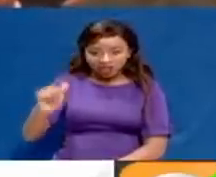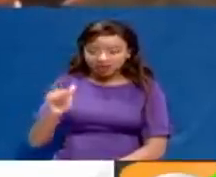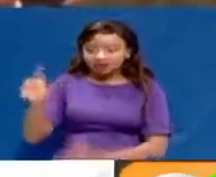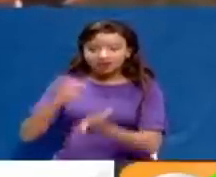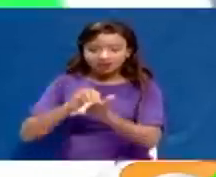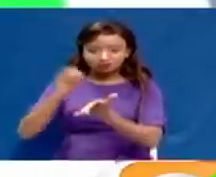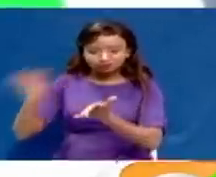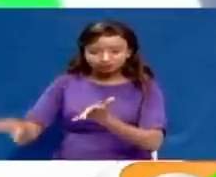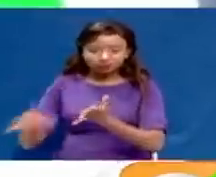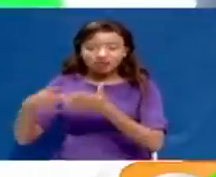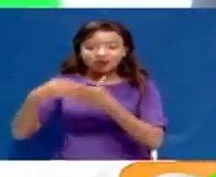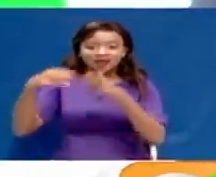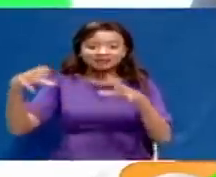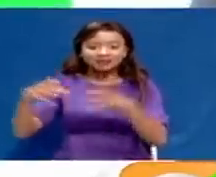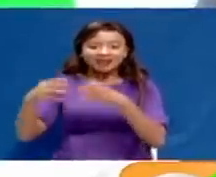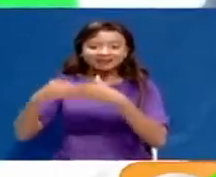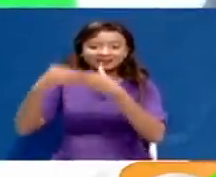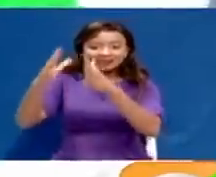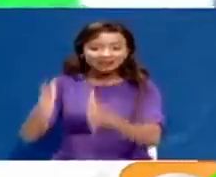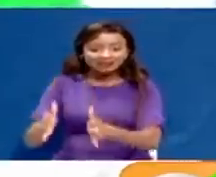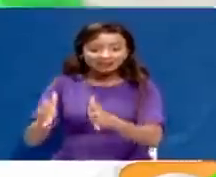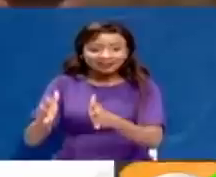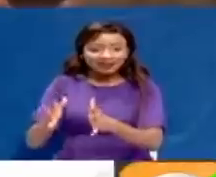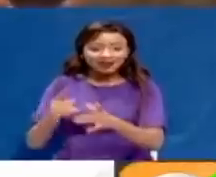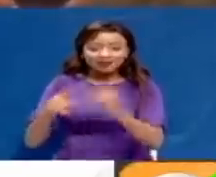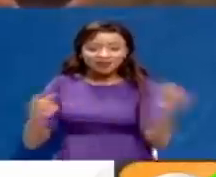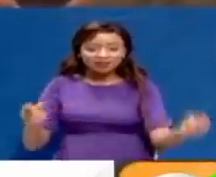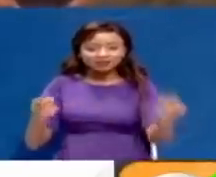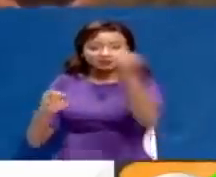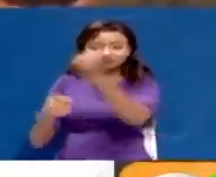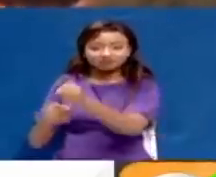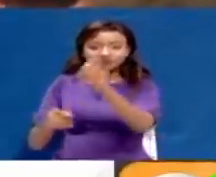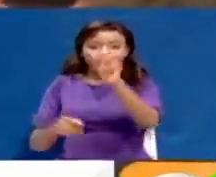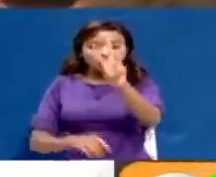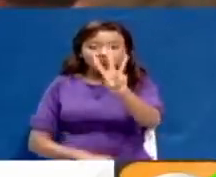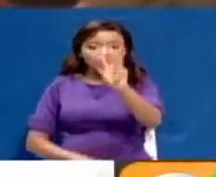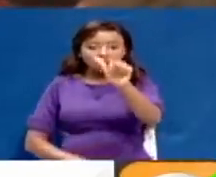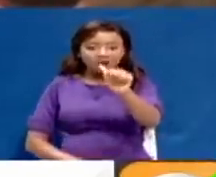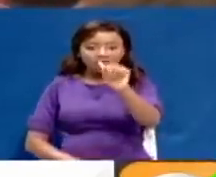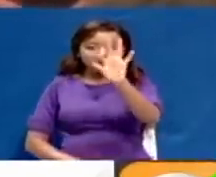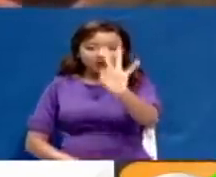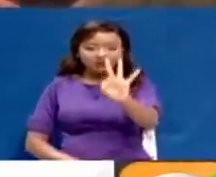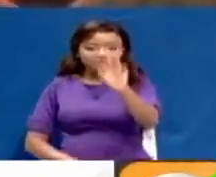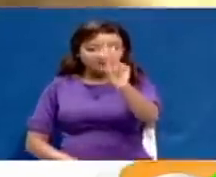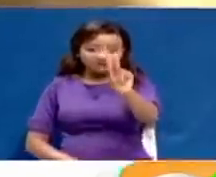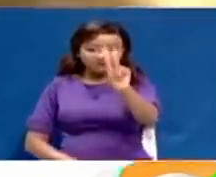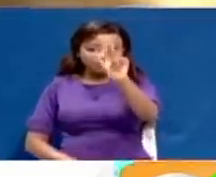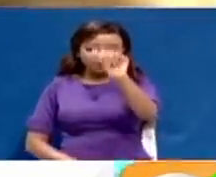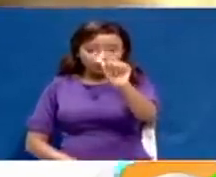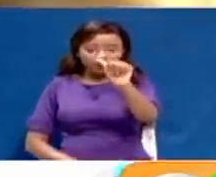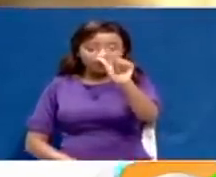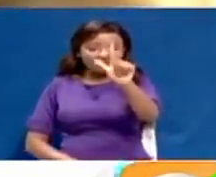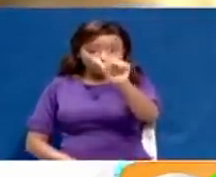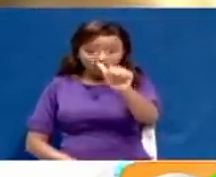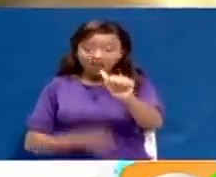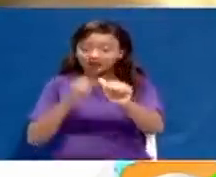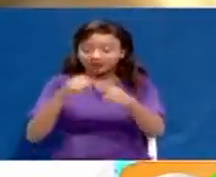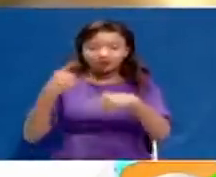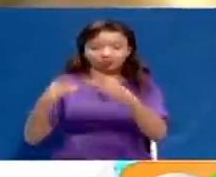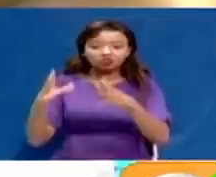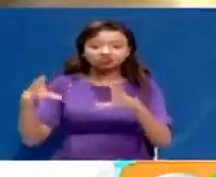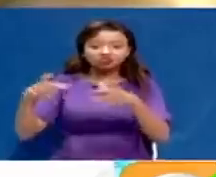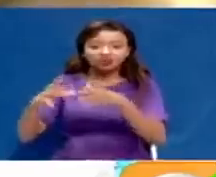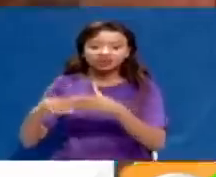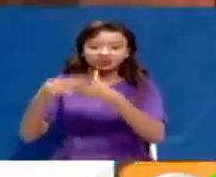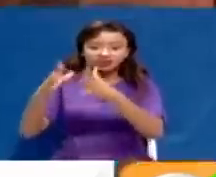the position of party leader, the Honorable Wafula Wamunyinyi shall assume the office and functions of the party leader on